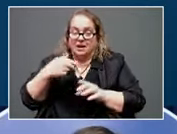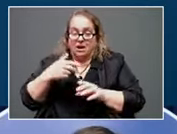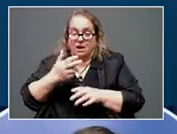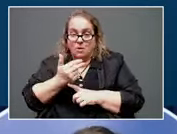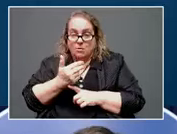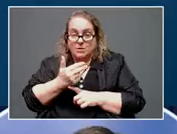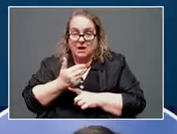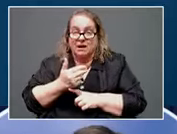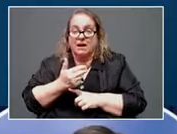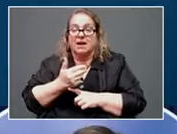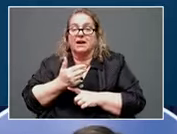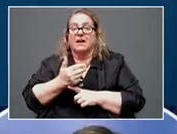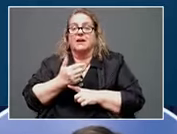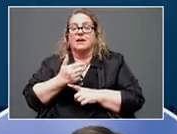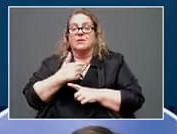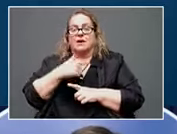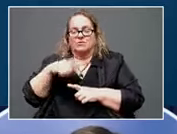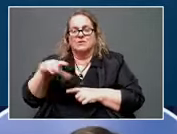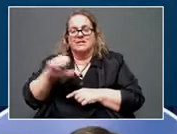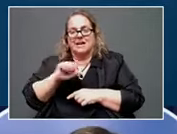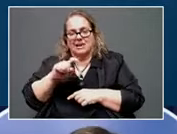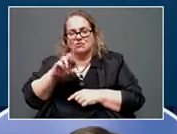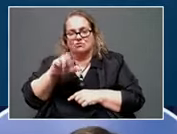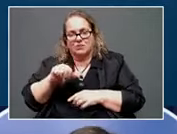to take that extra step towards